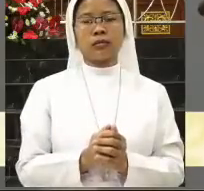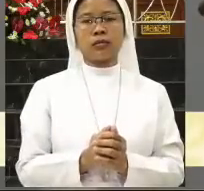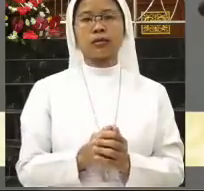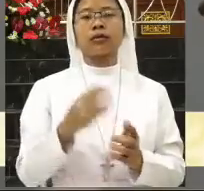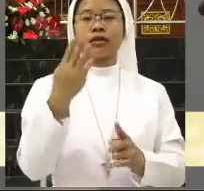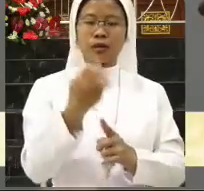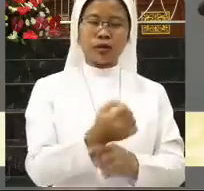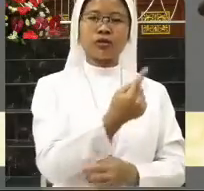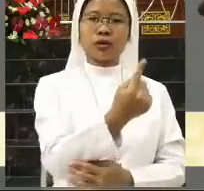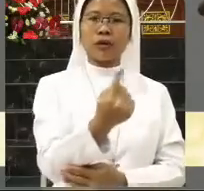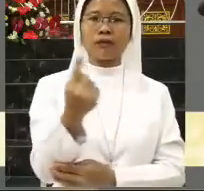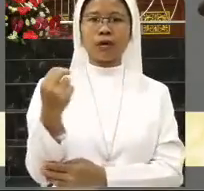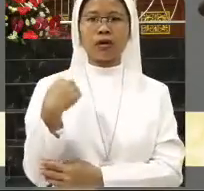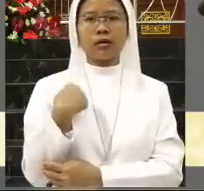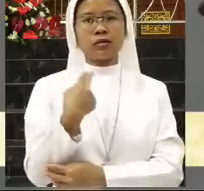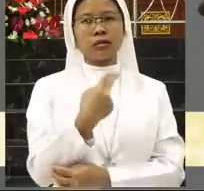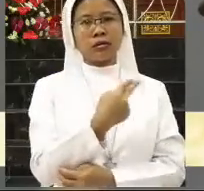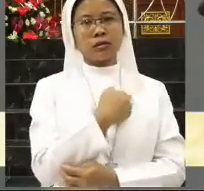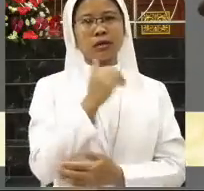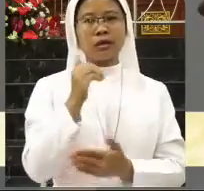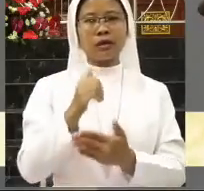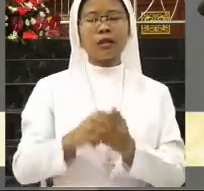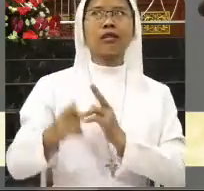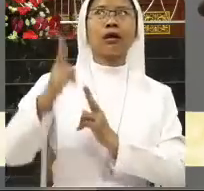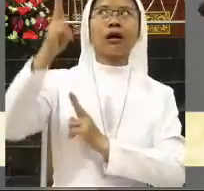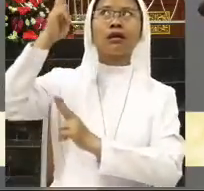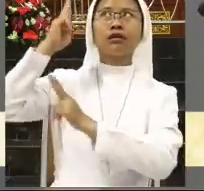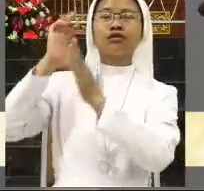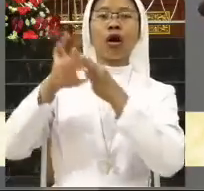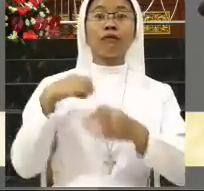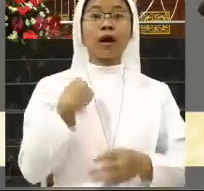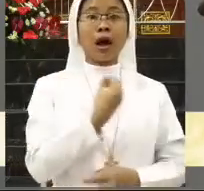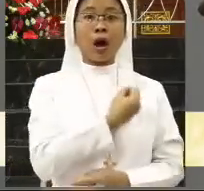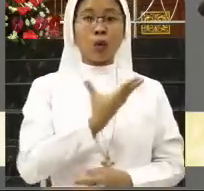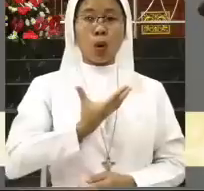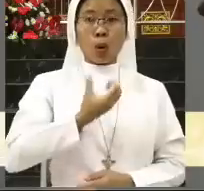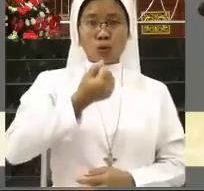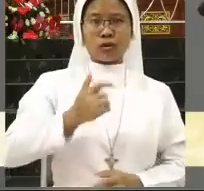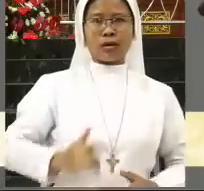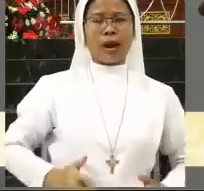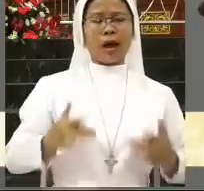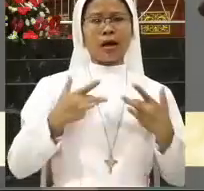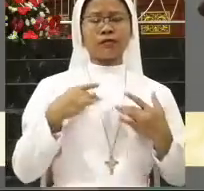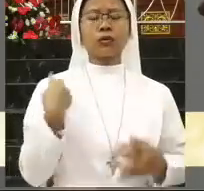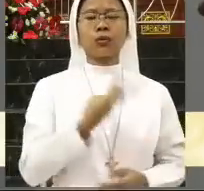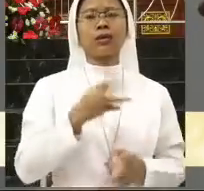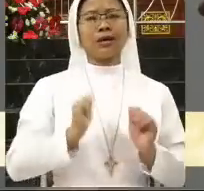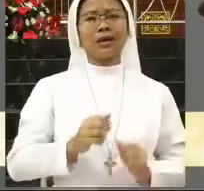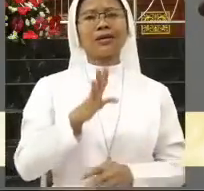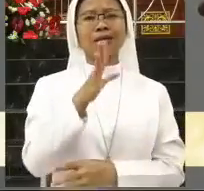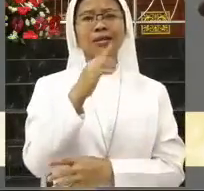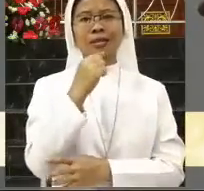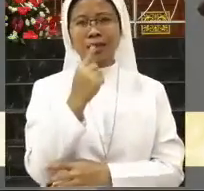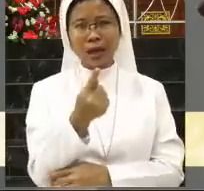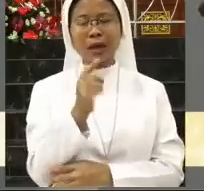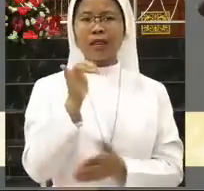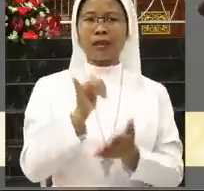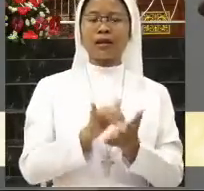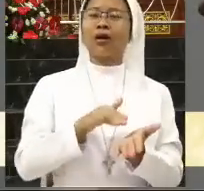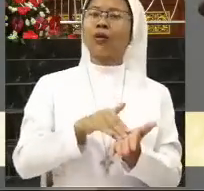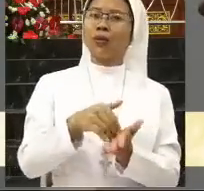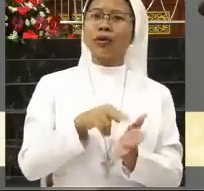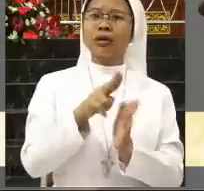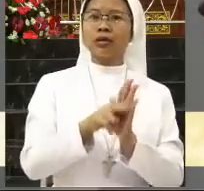Each of us, in the history of our own lives, we can say that frailty